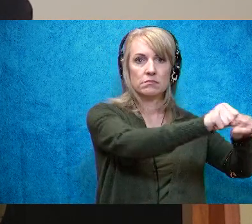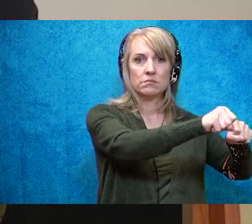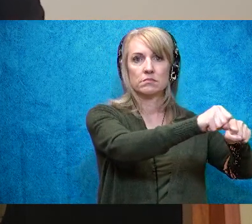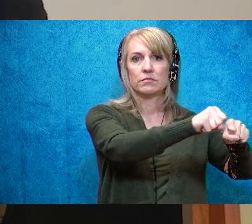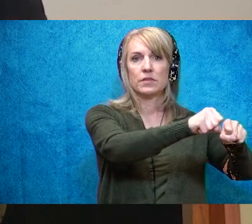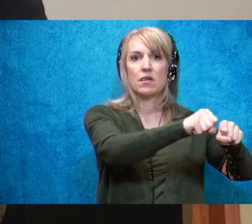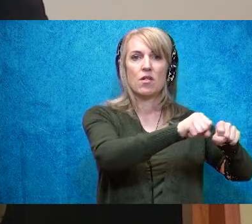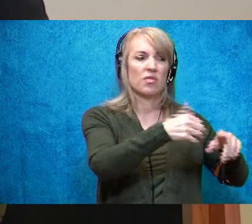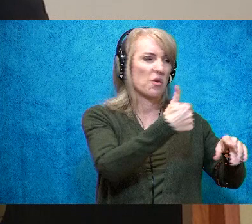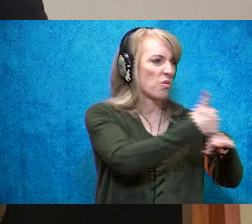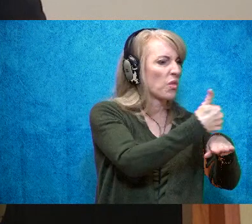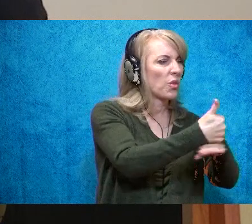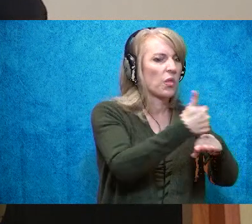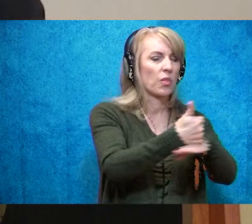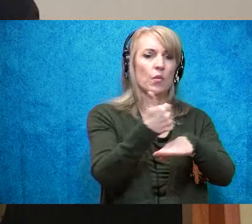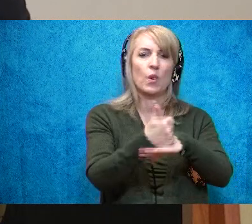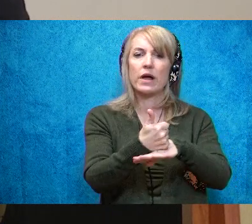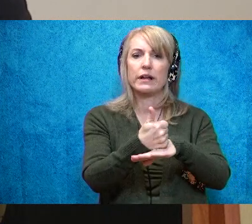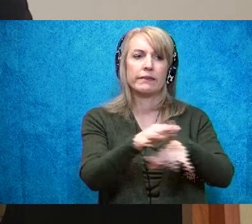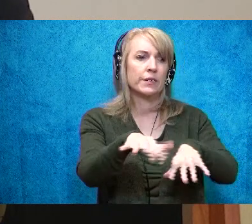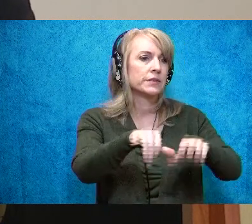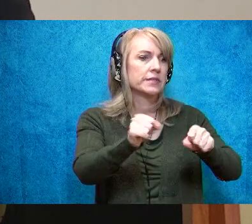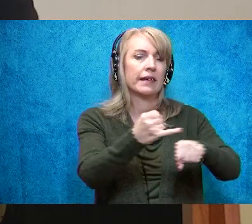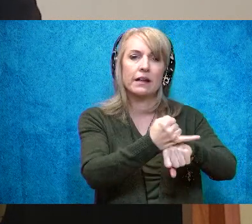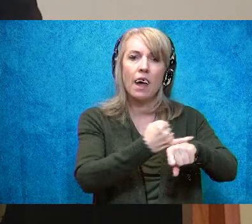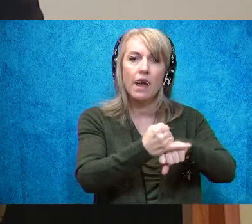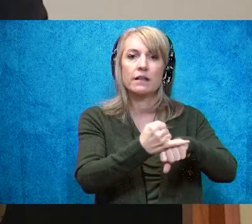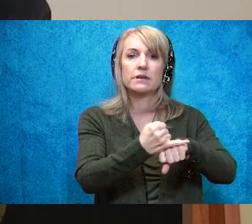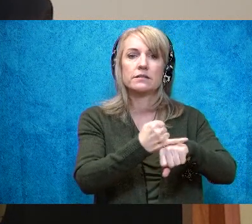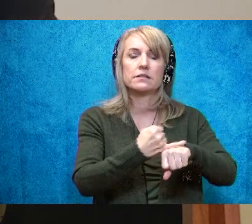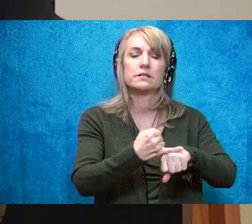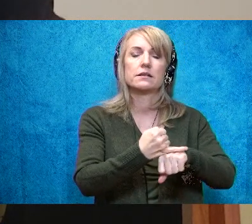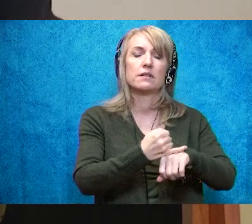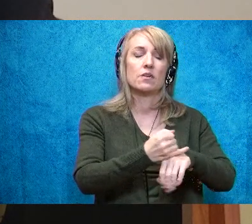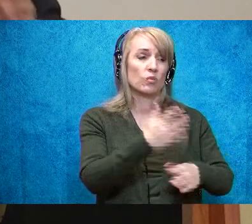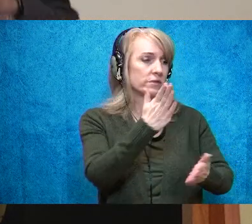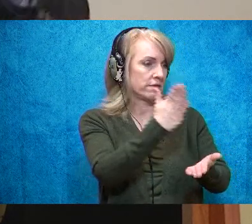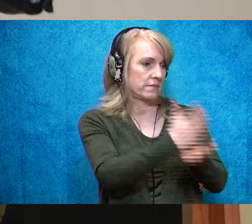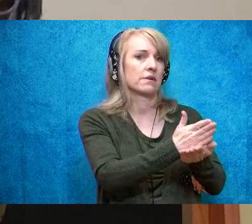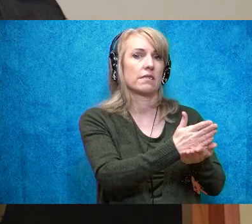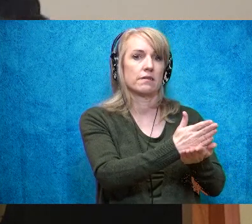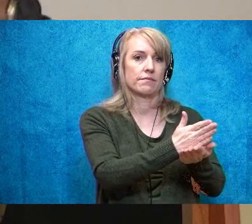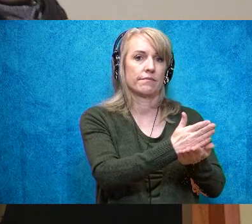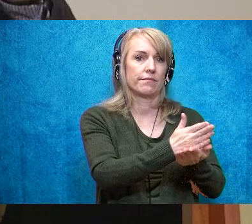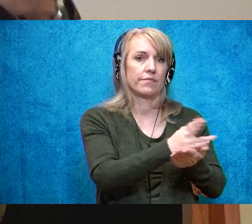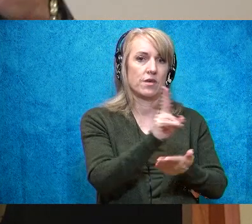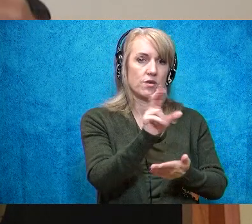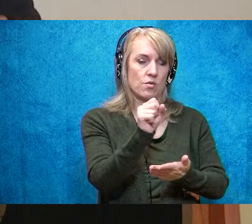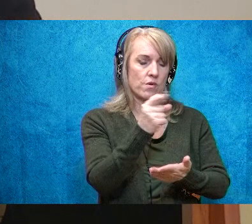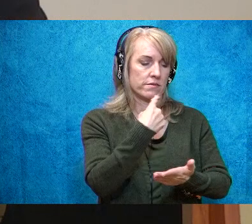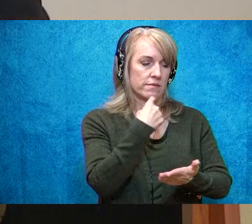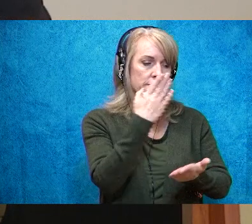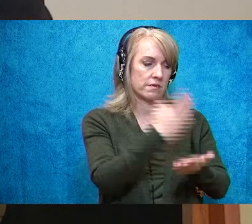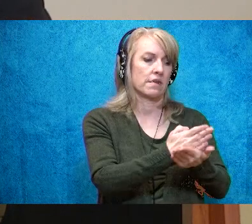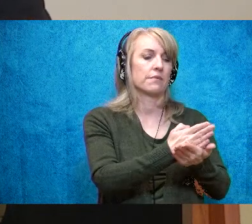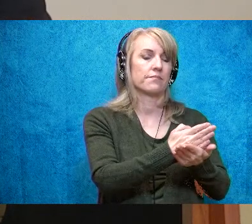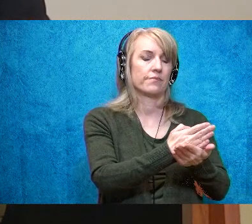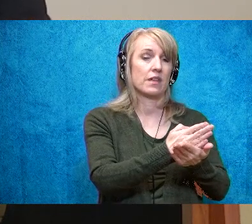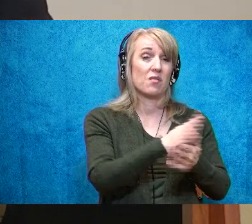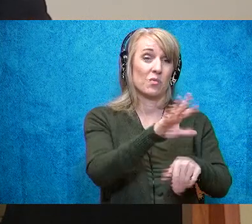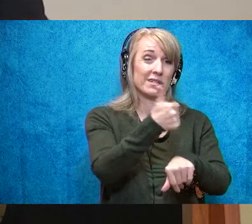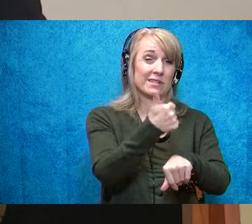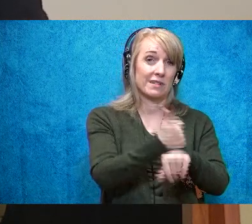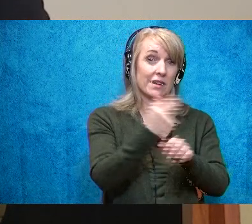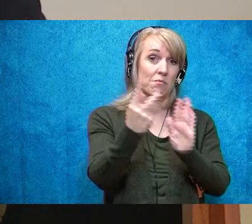other U.S. territories in the Pacific. We say stop expanding. So we put forth a policy to cut all